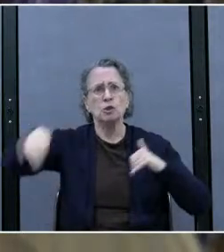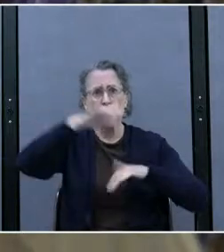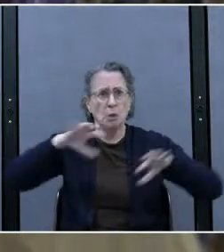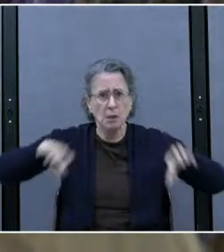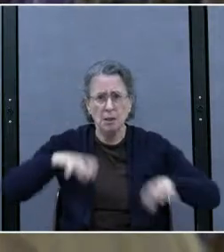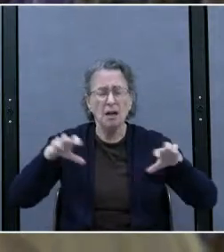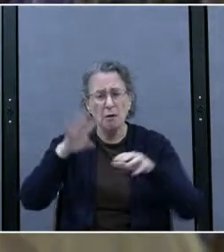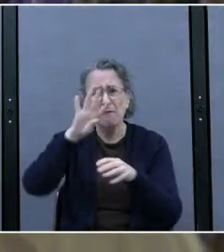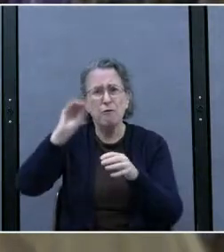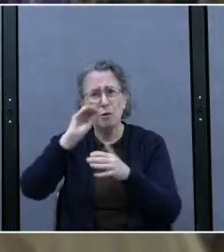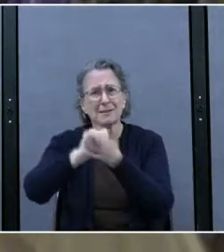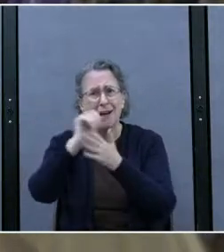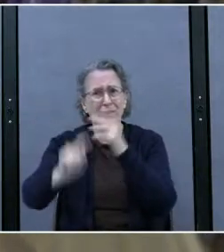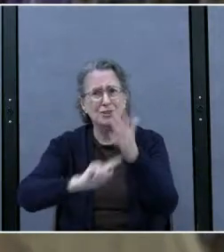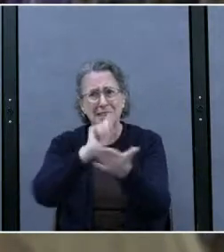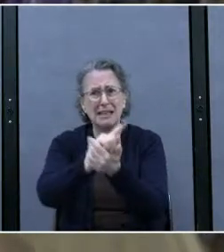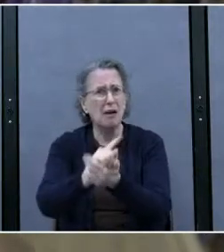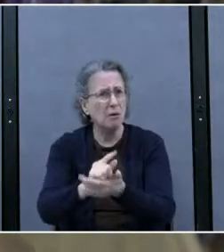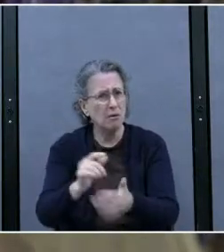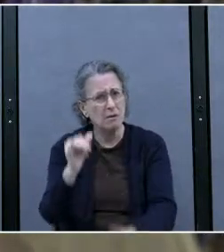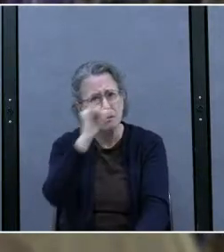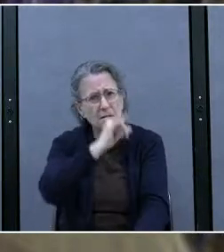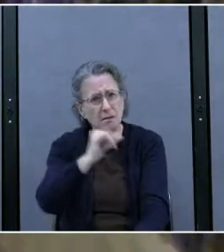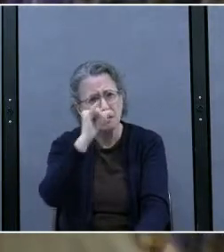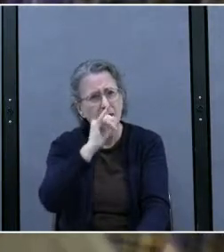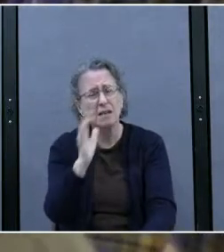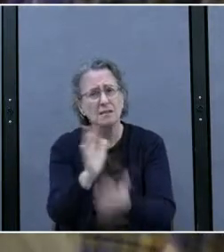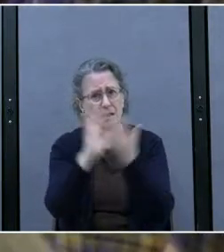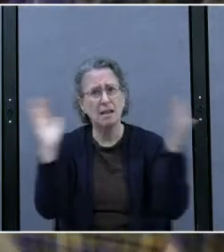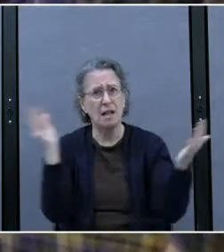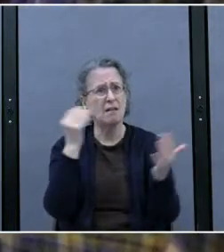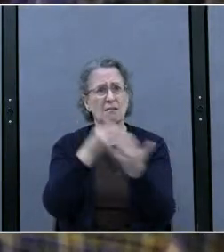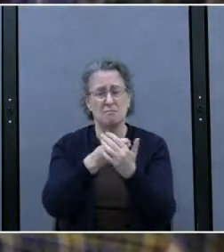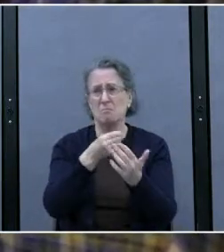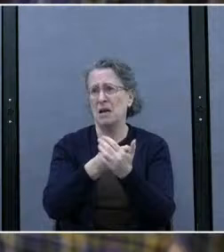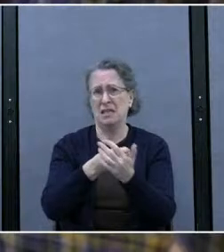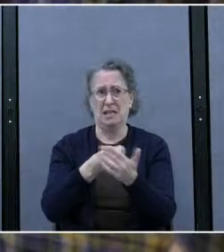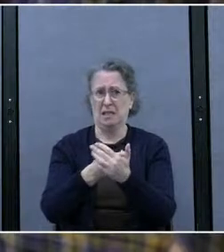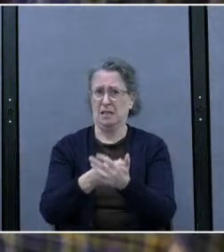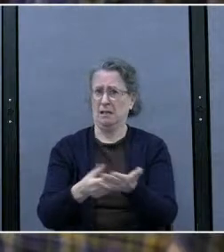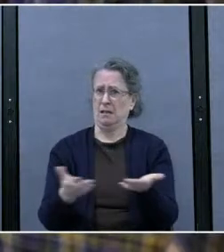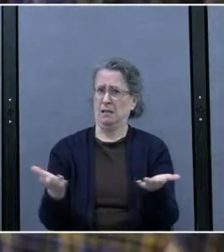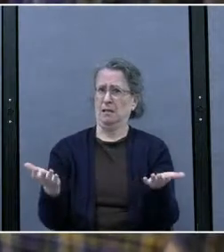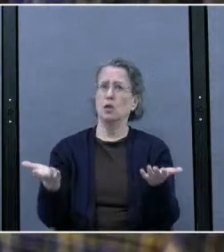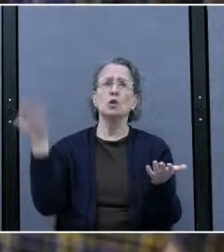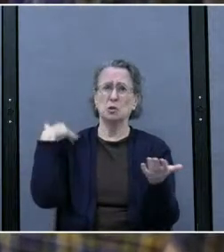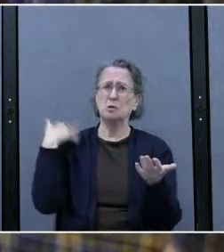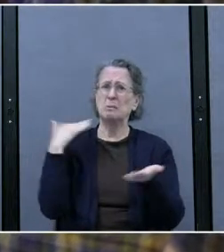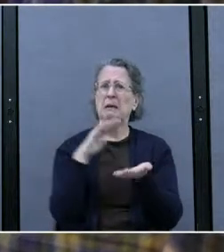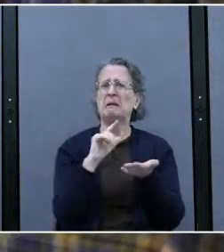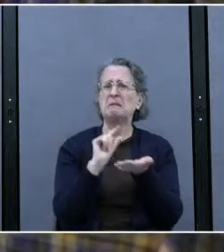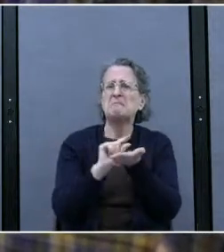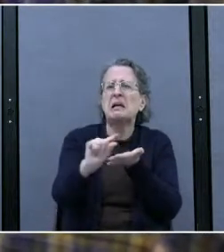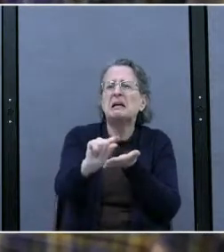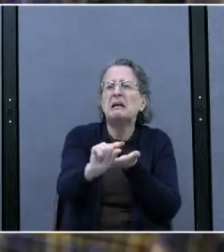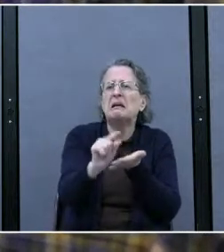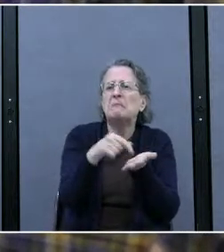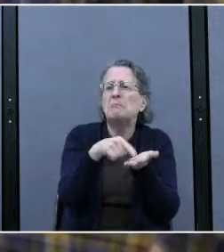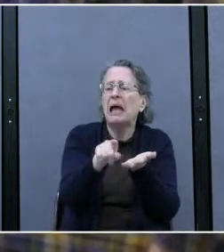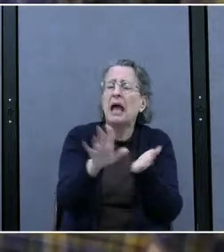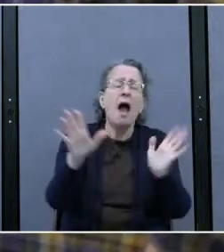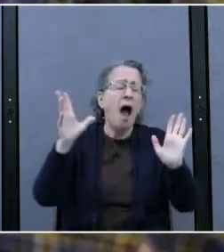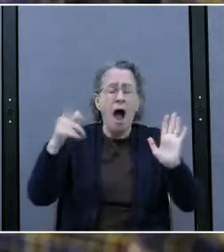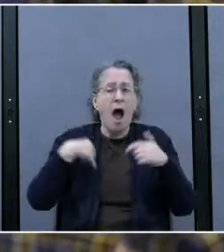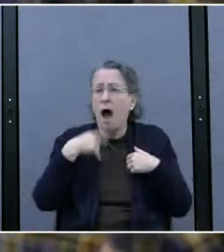pay for what's being done. And it's way different from the way it always used to be. But it's